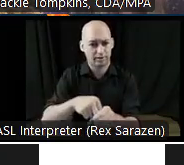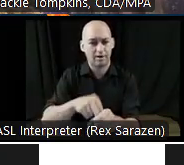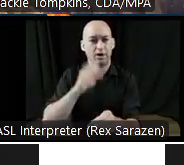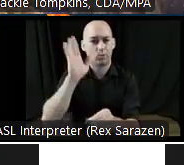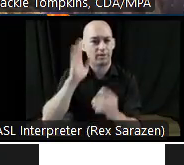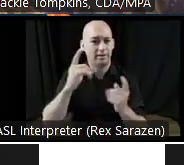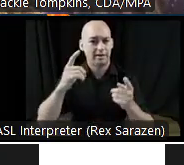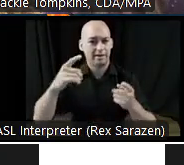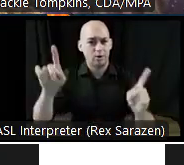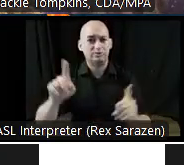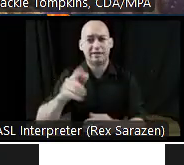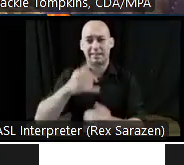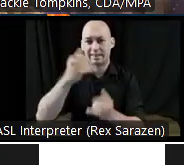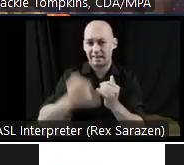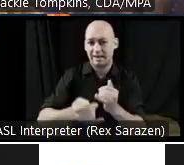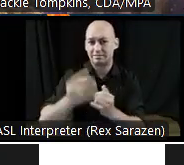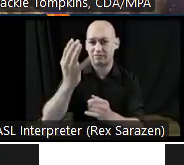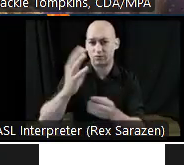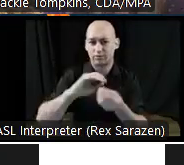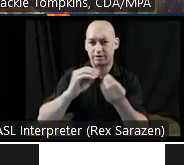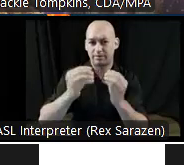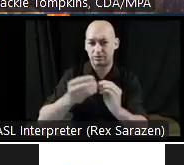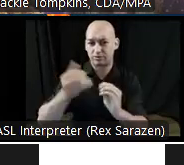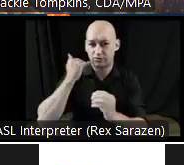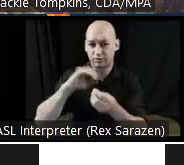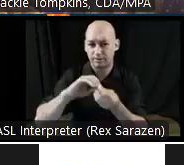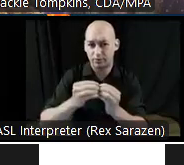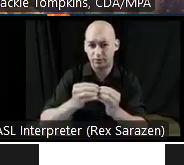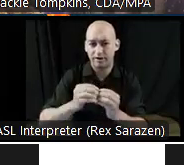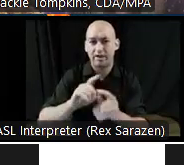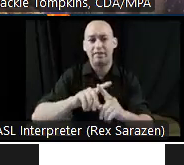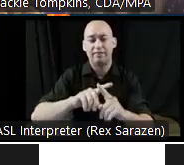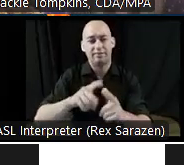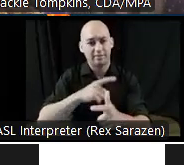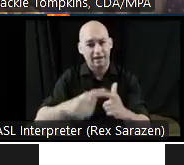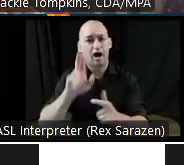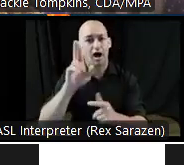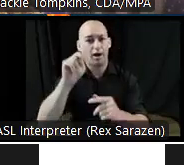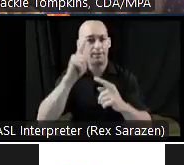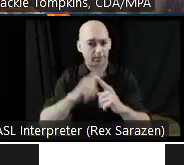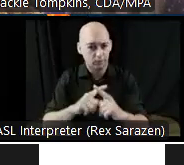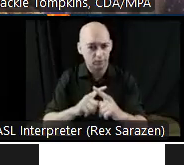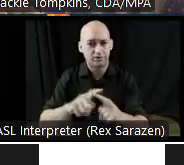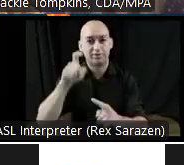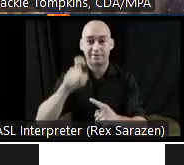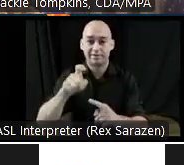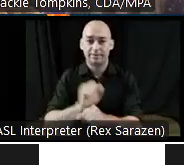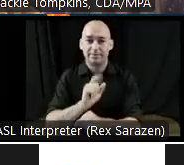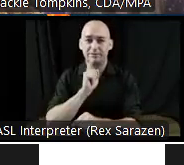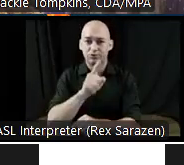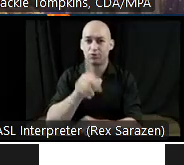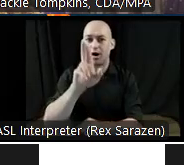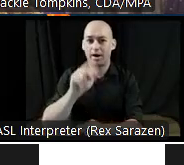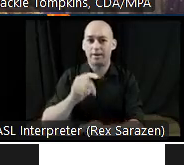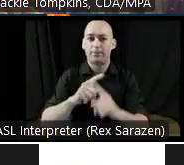last 4 digits of your phone number and I will unmute your line. And you'll want to make sure you're unmuted on your end as well.